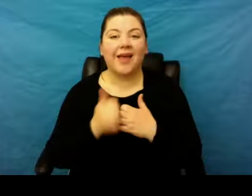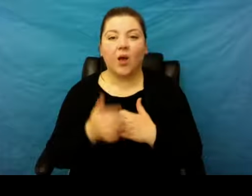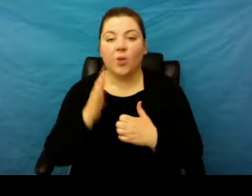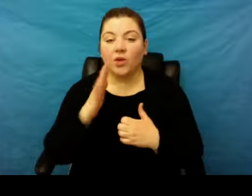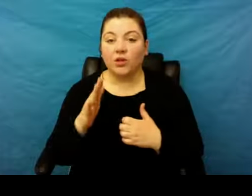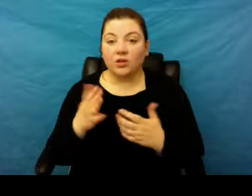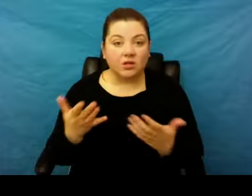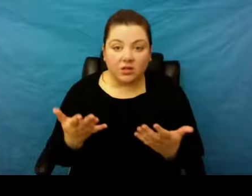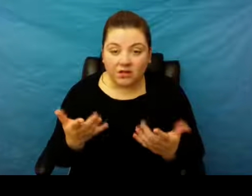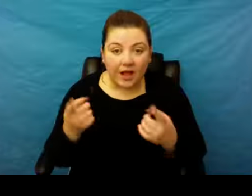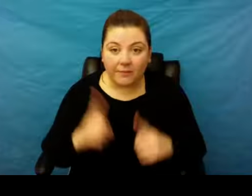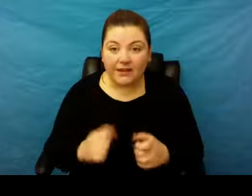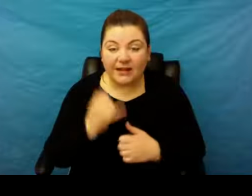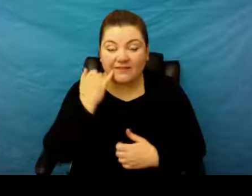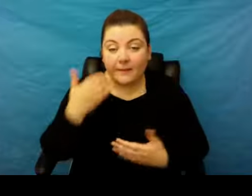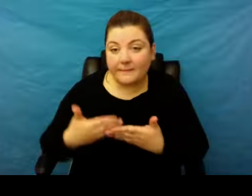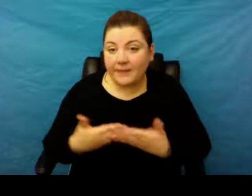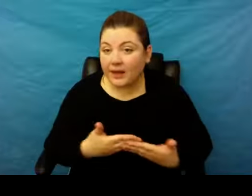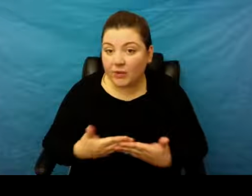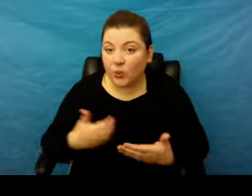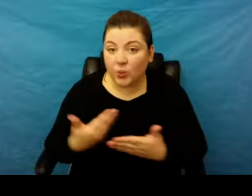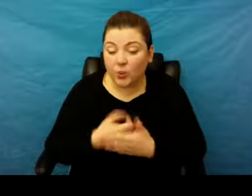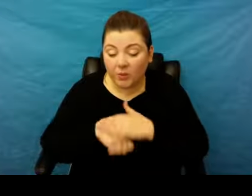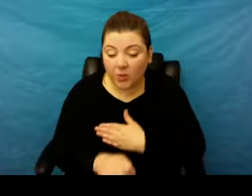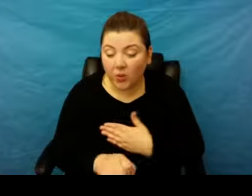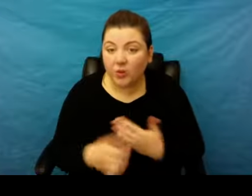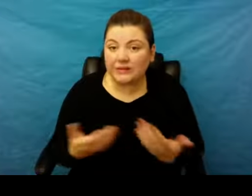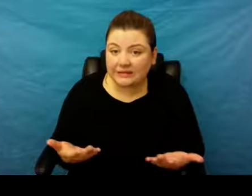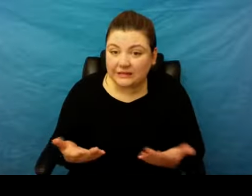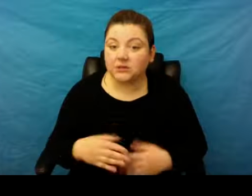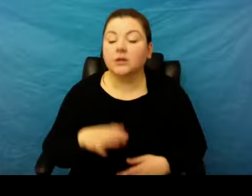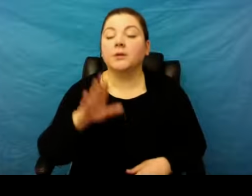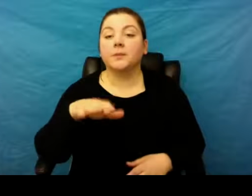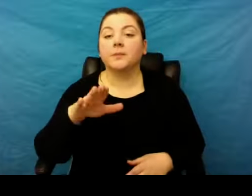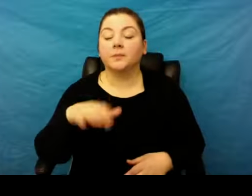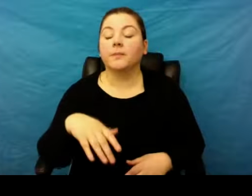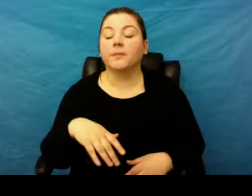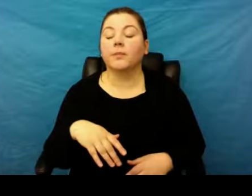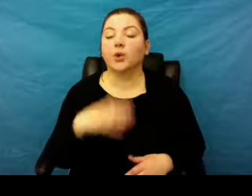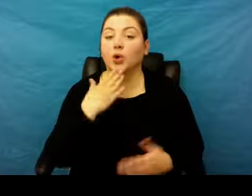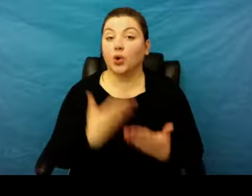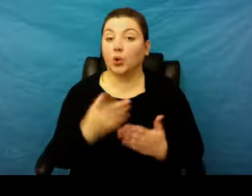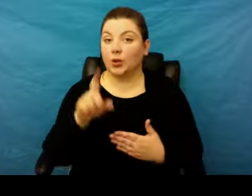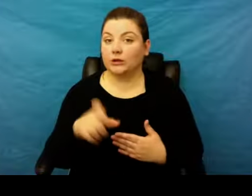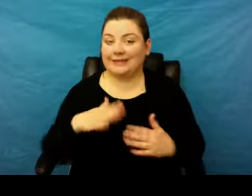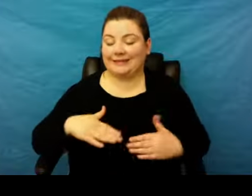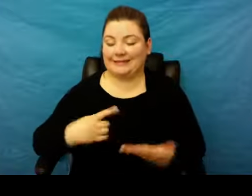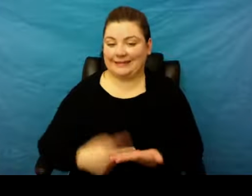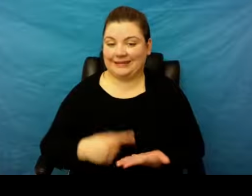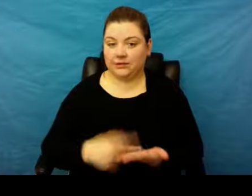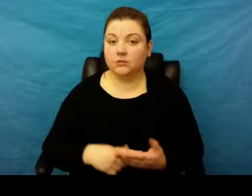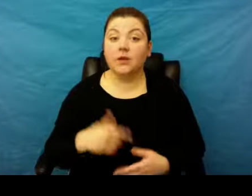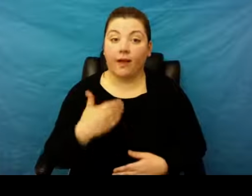newborns? Excellent question. Didn't talk about it. There have been reports of infants and newborns who have contracted